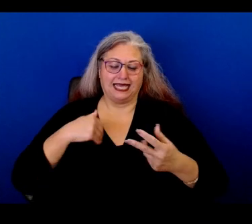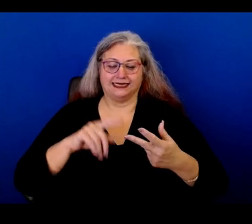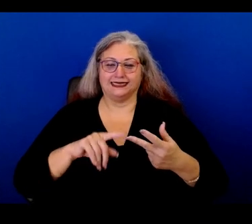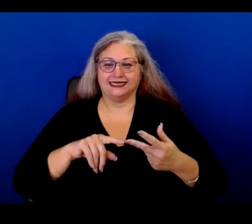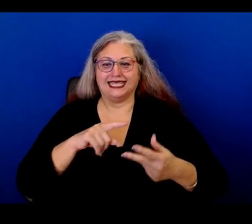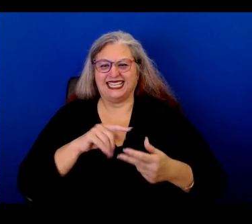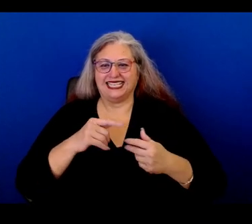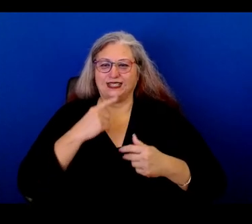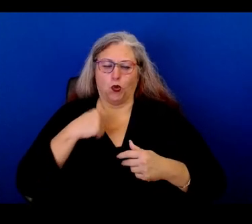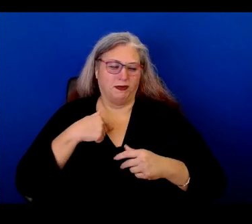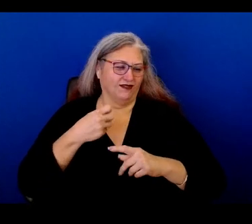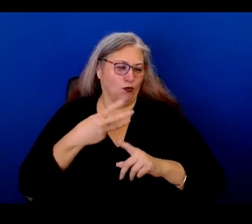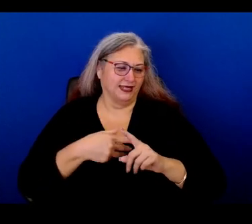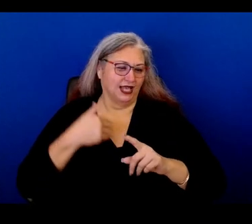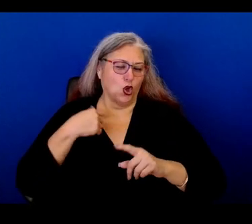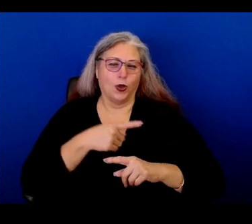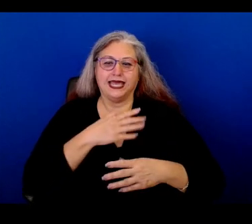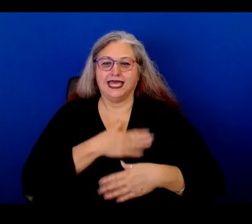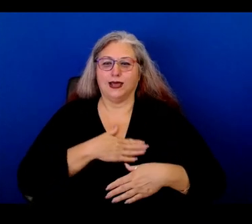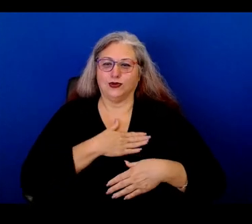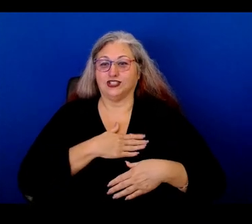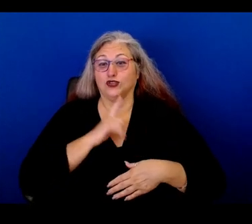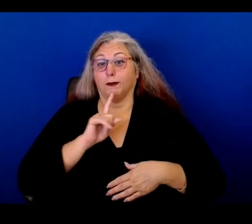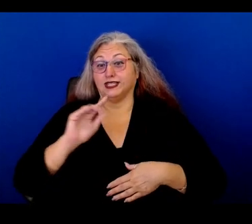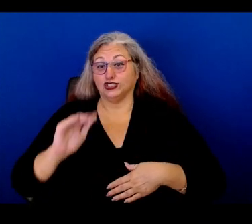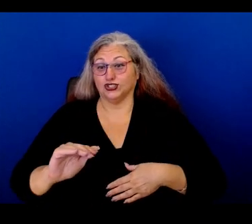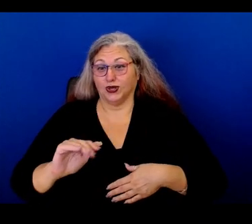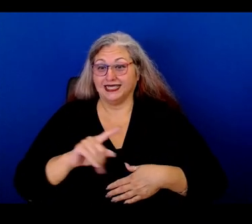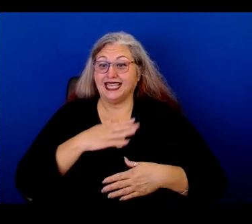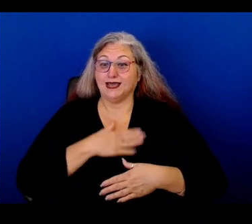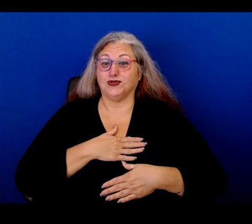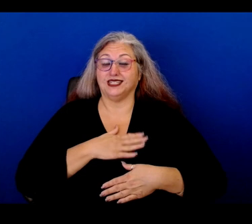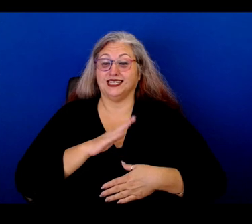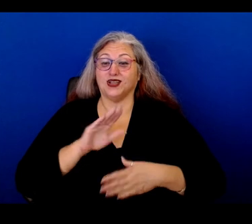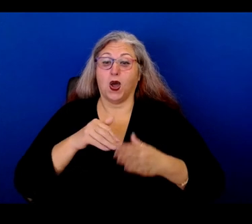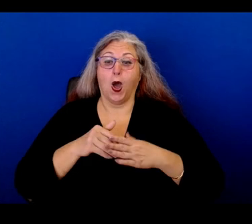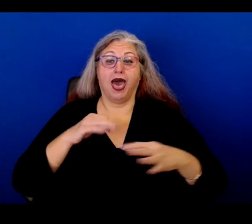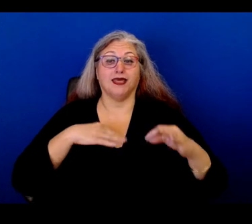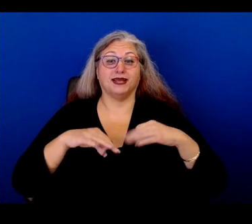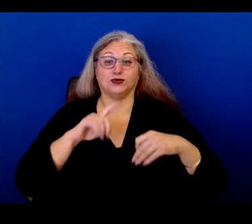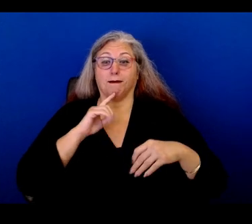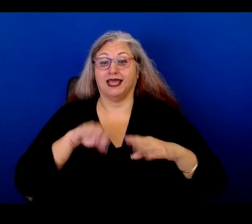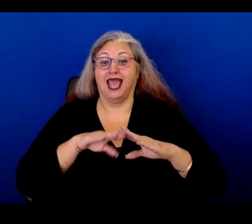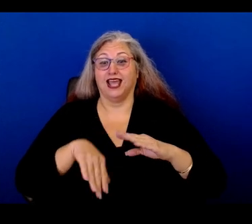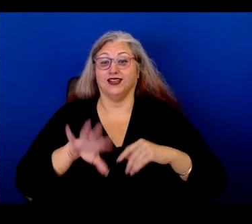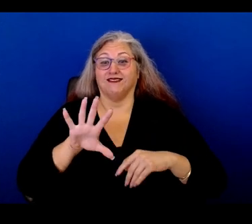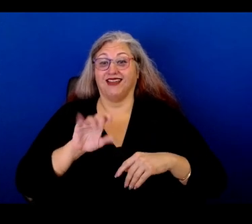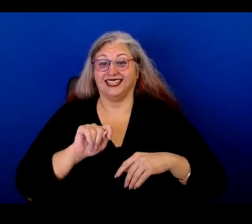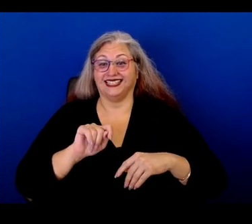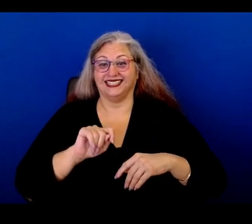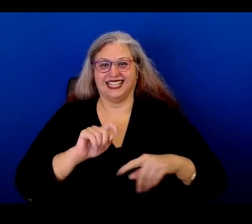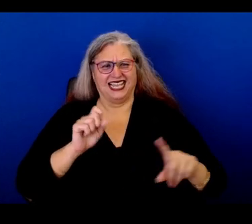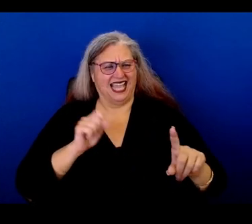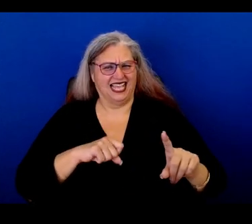he said to me a couple months ago that he appreciates being short. So he appreciates all of the benefits of being under